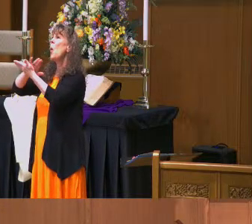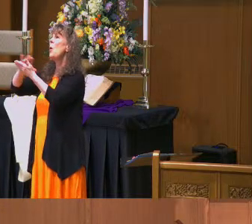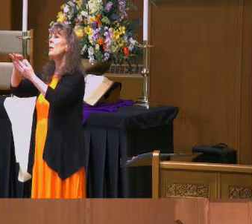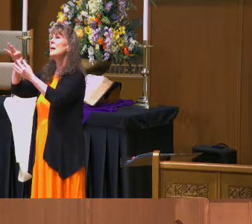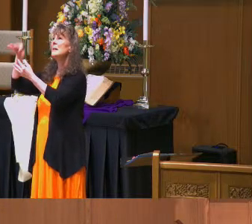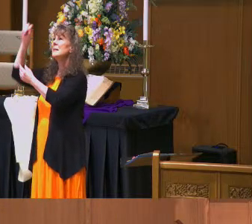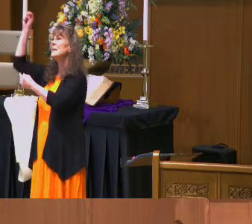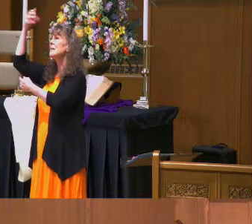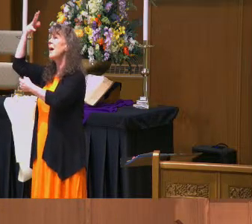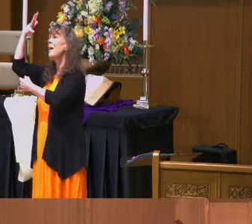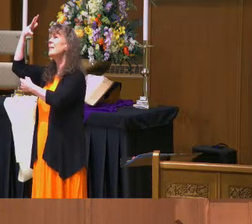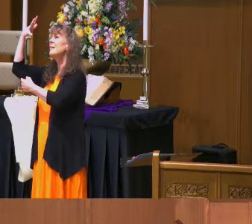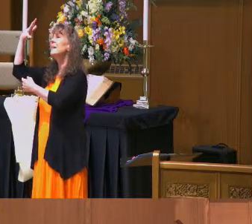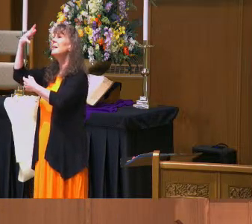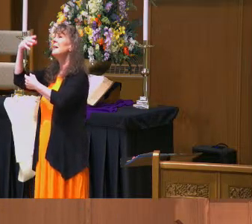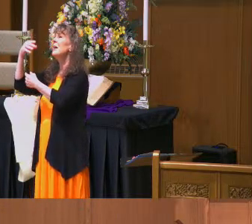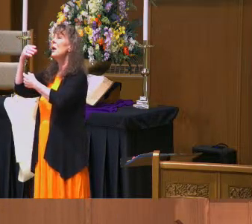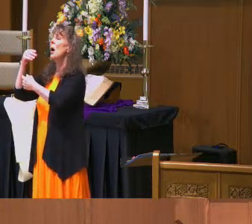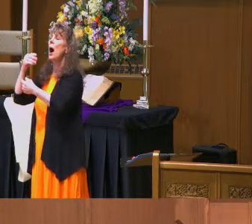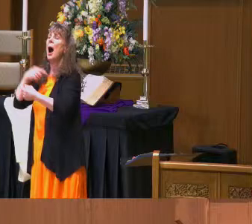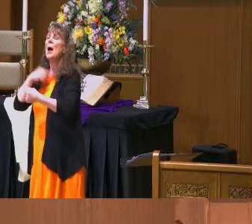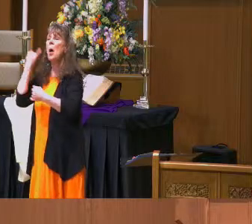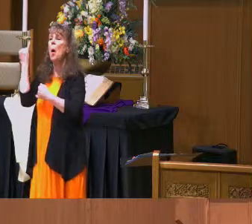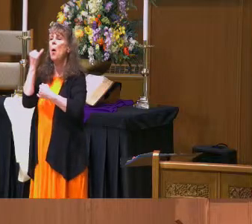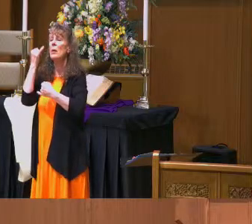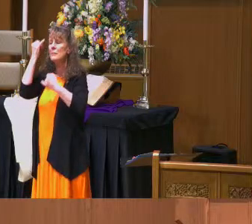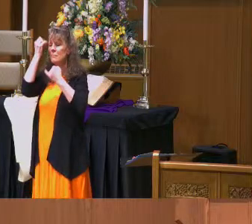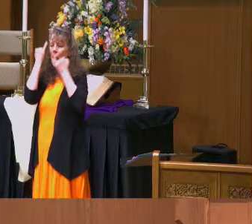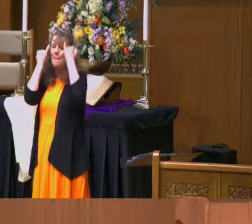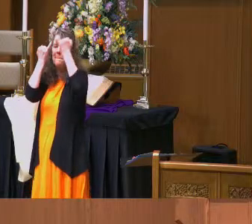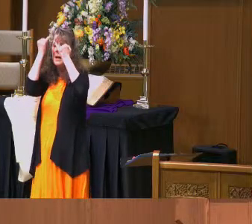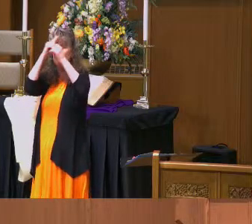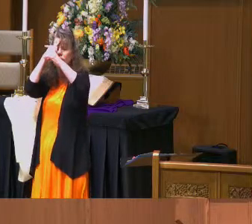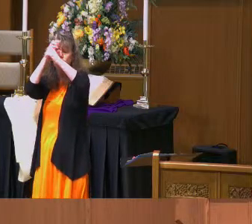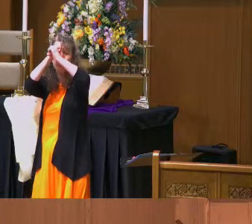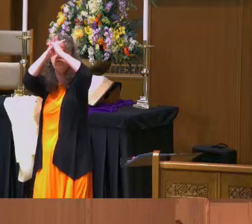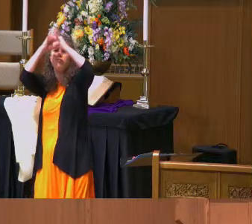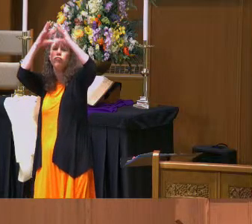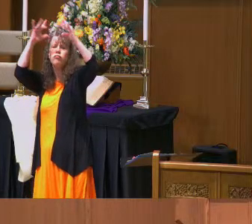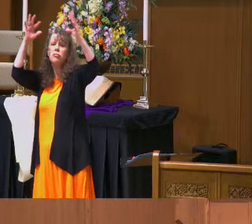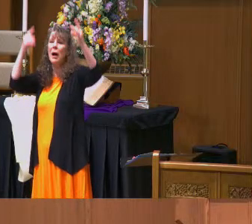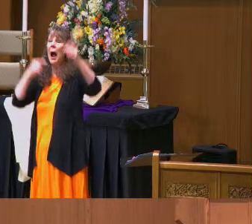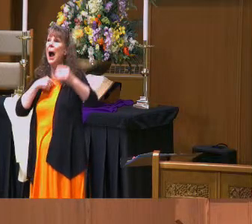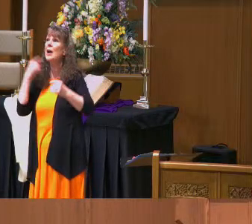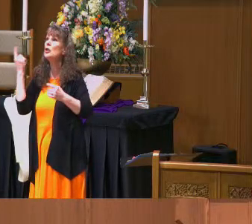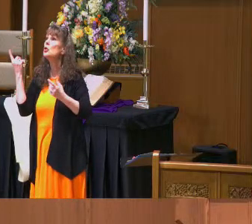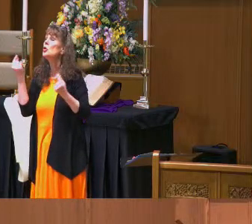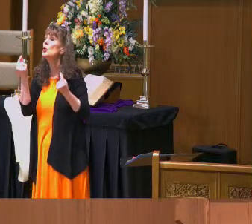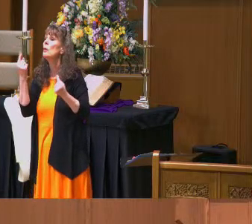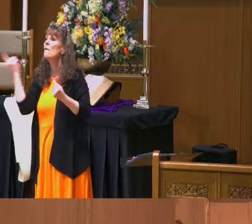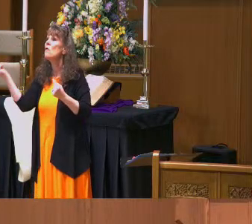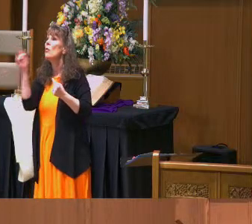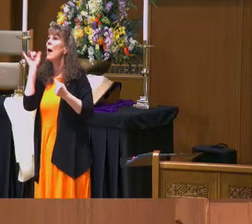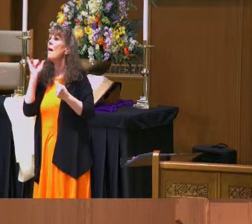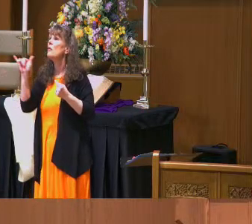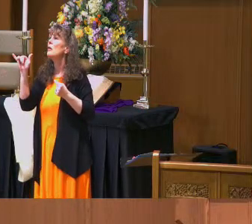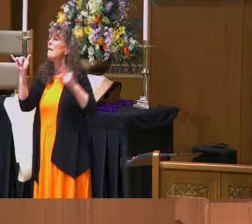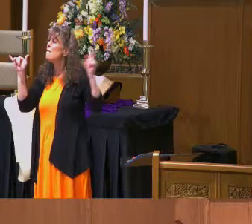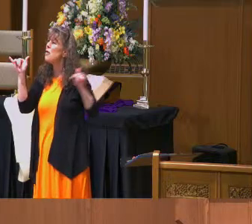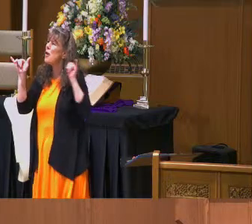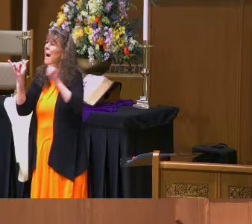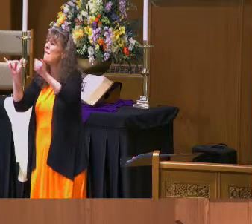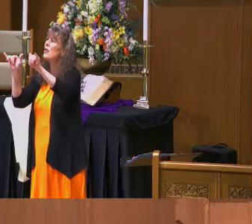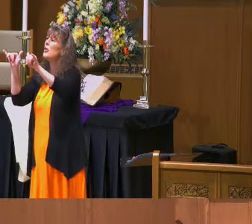I can only imagine when all I will do is forever,